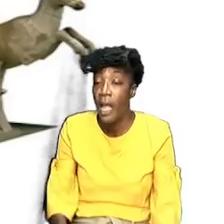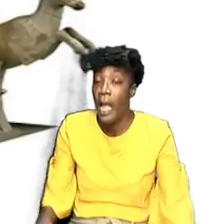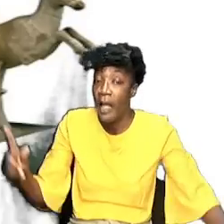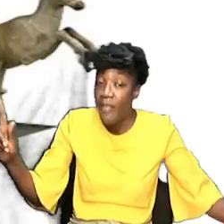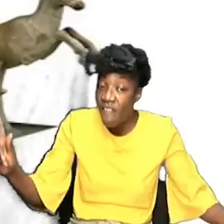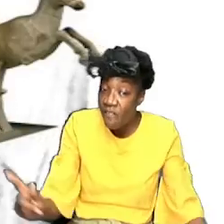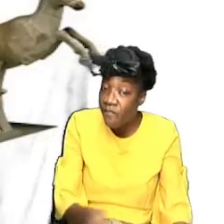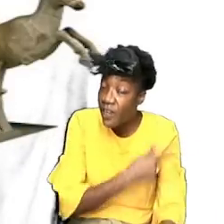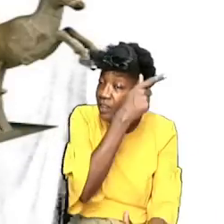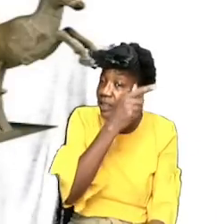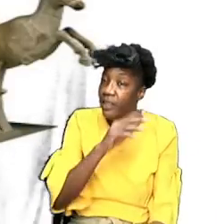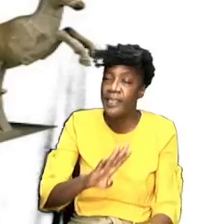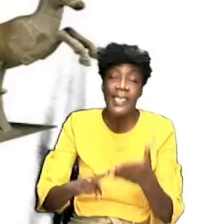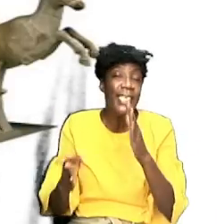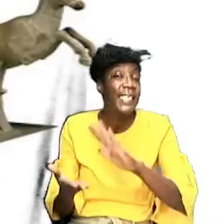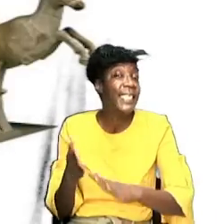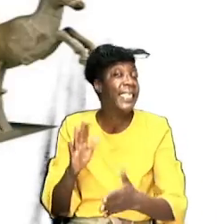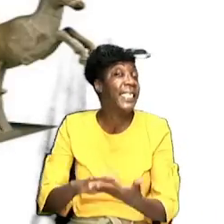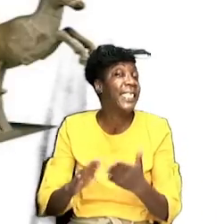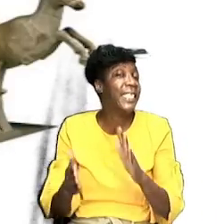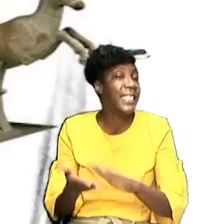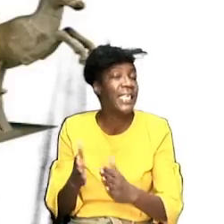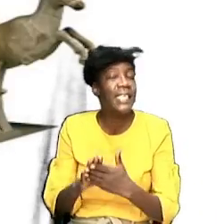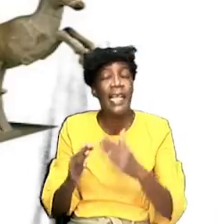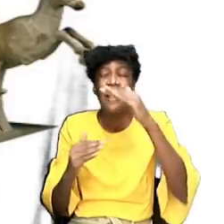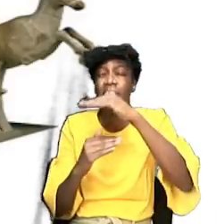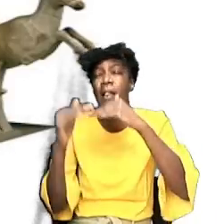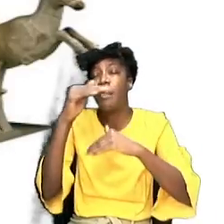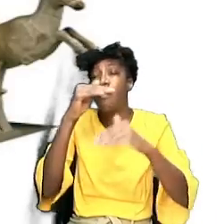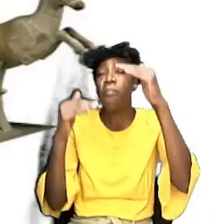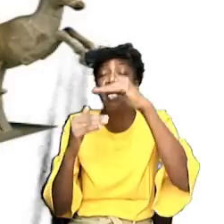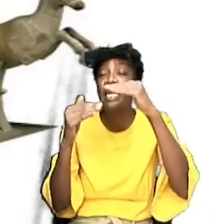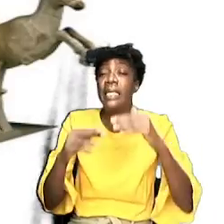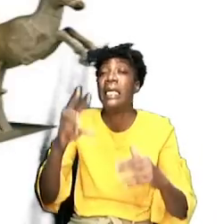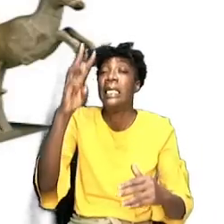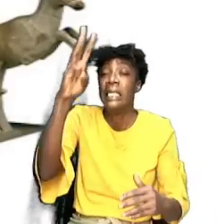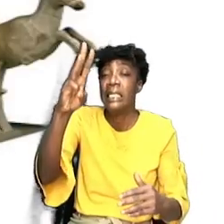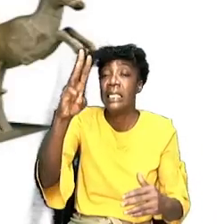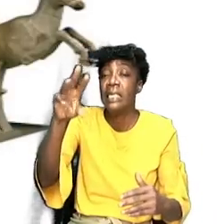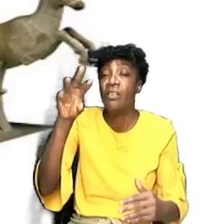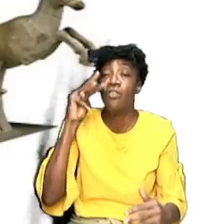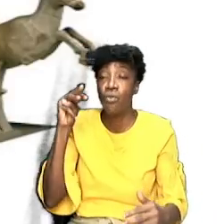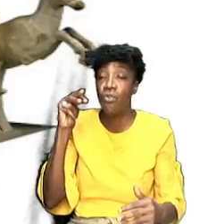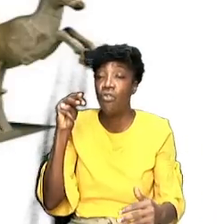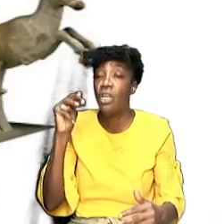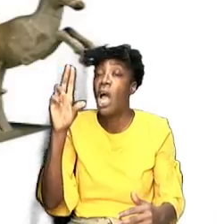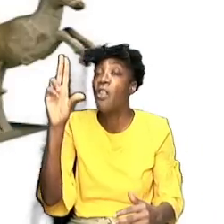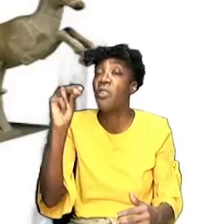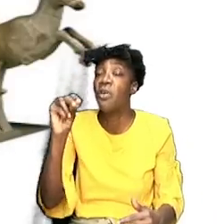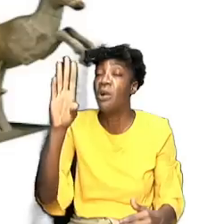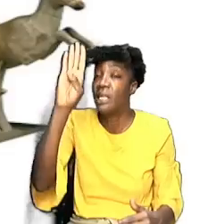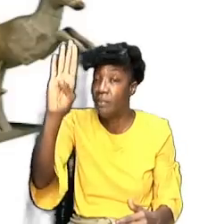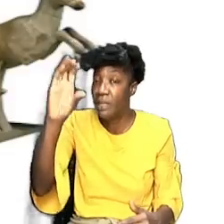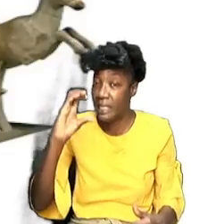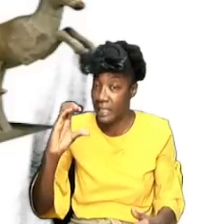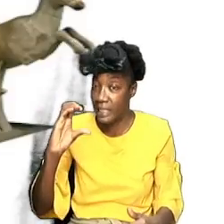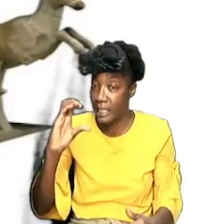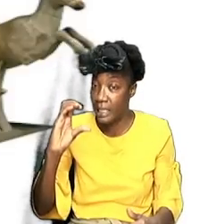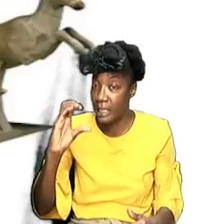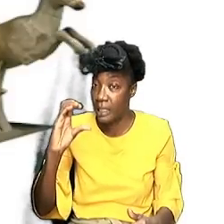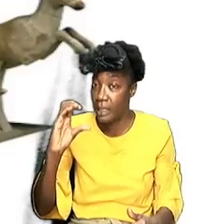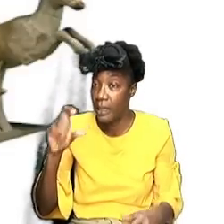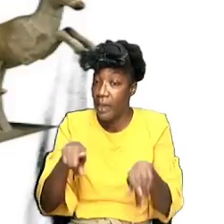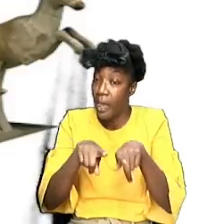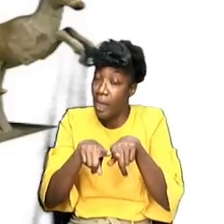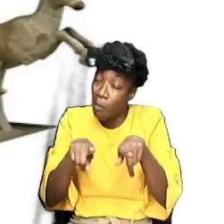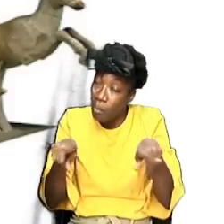of Artemis was actually built about 630 BC. Praise God. But